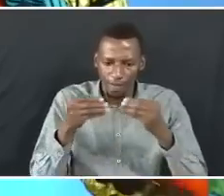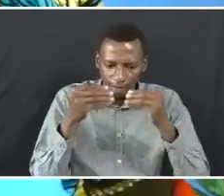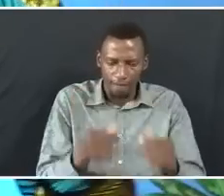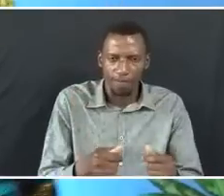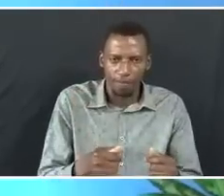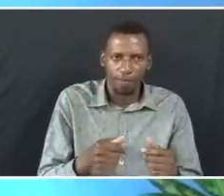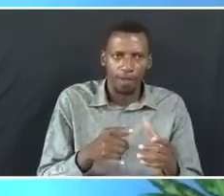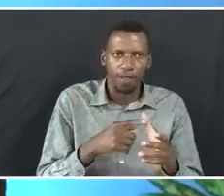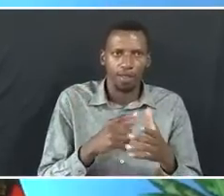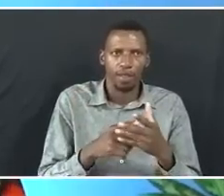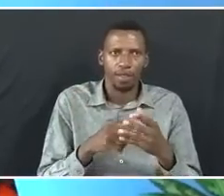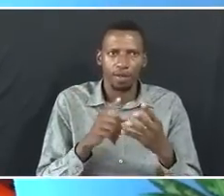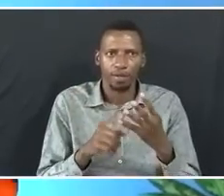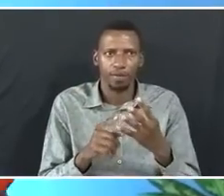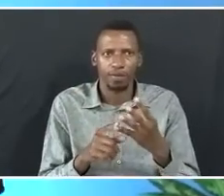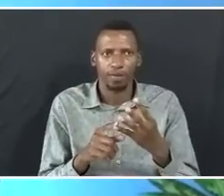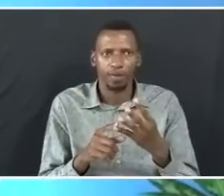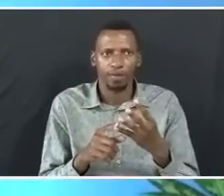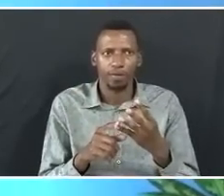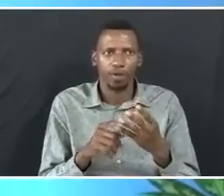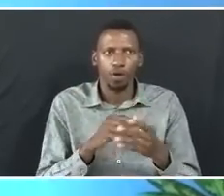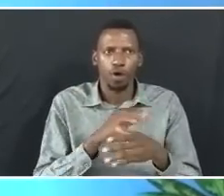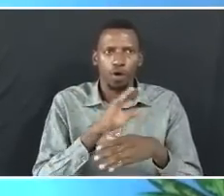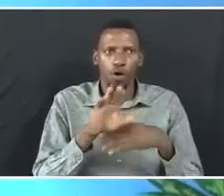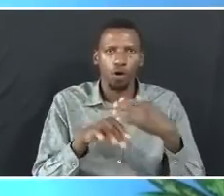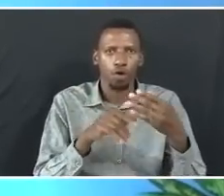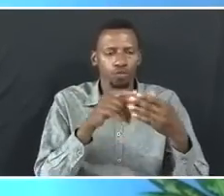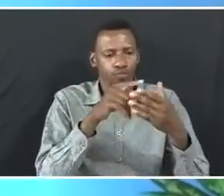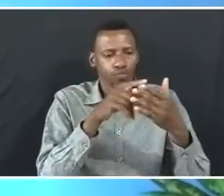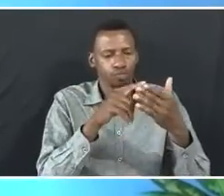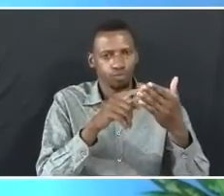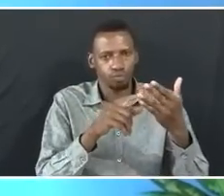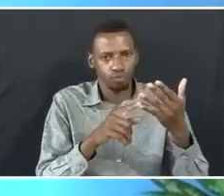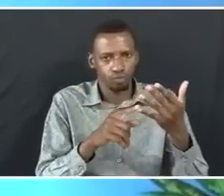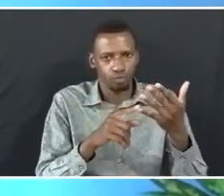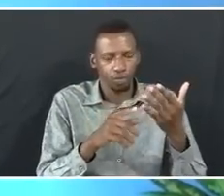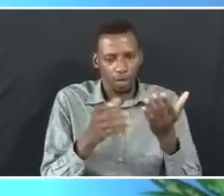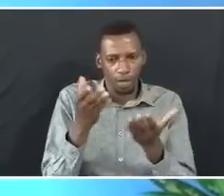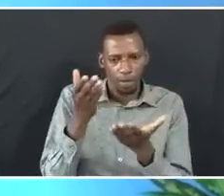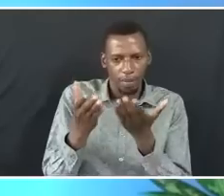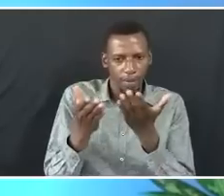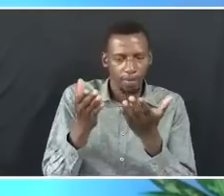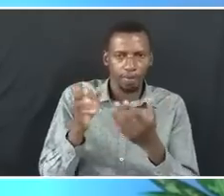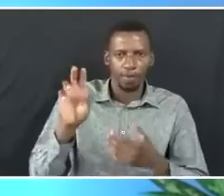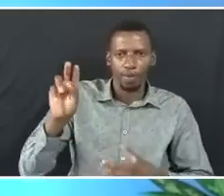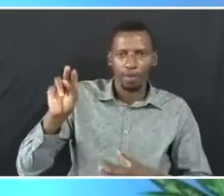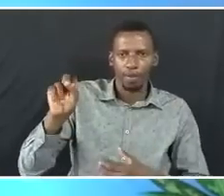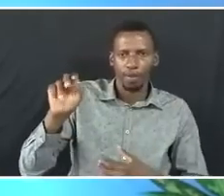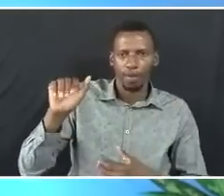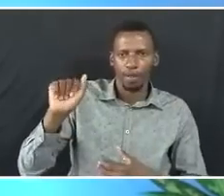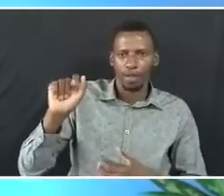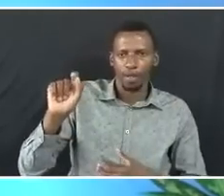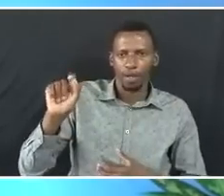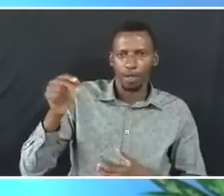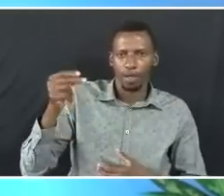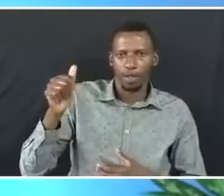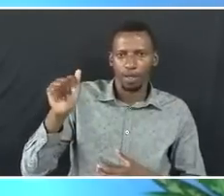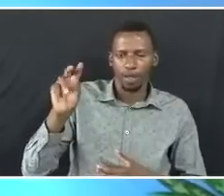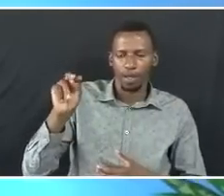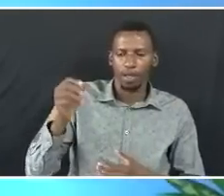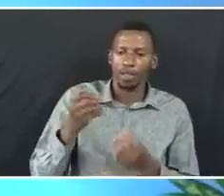And there's another one. And all that was predicted. He was told by Nathan that he was to